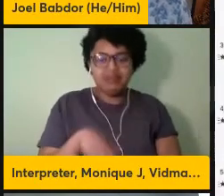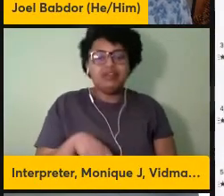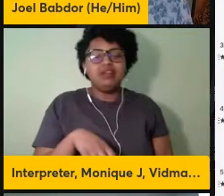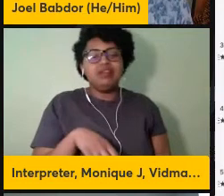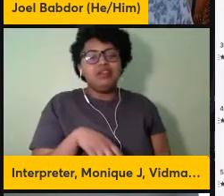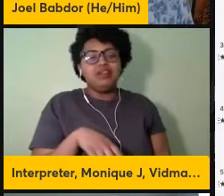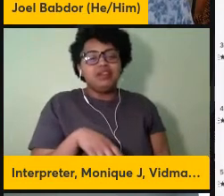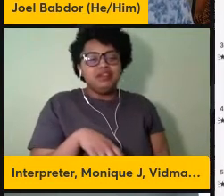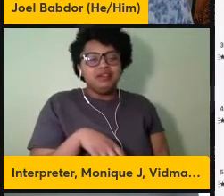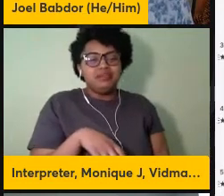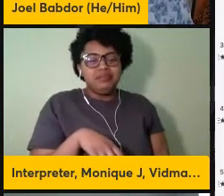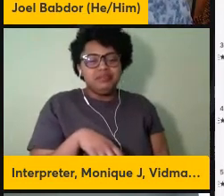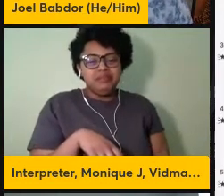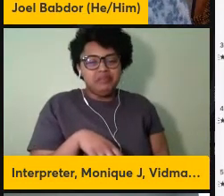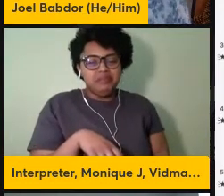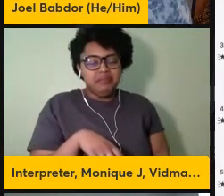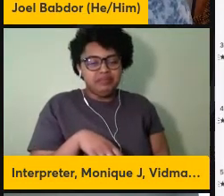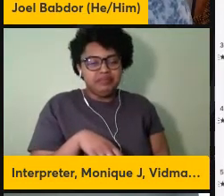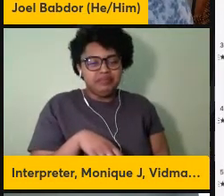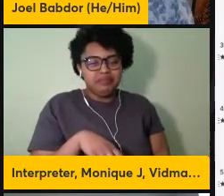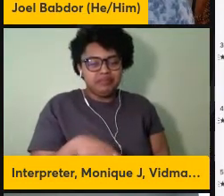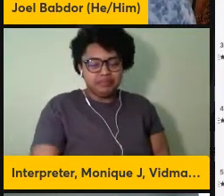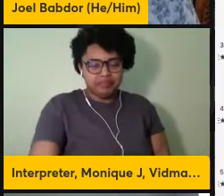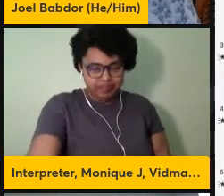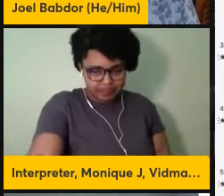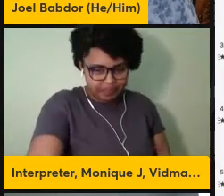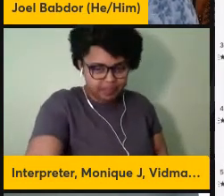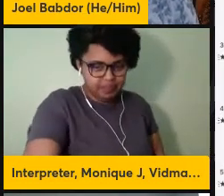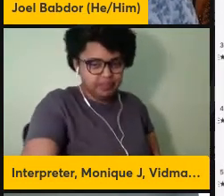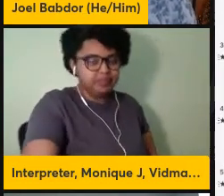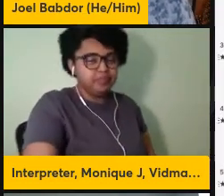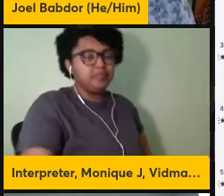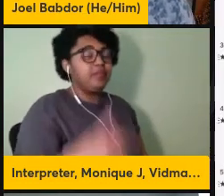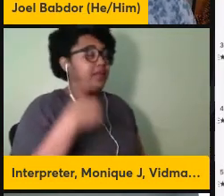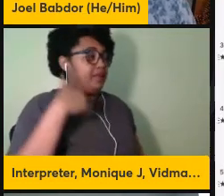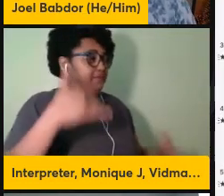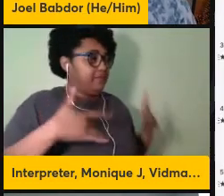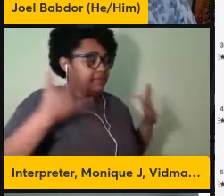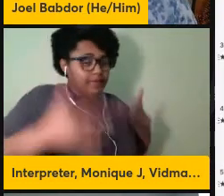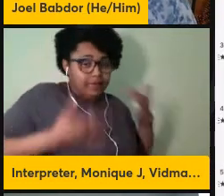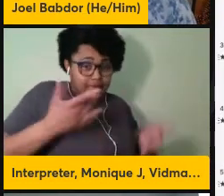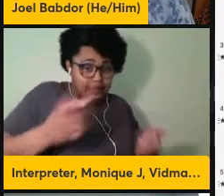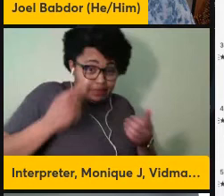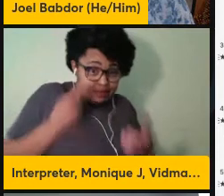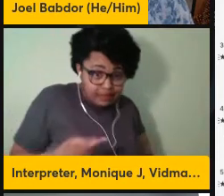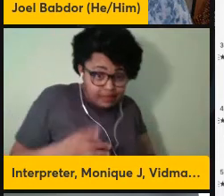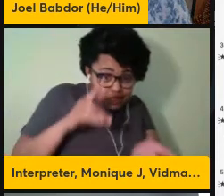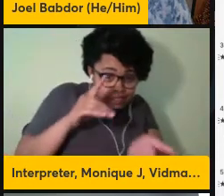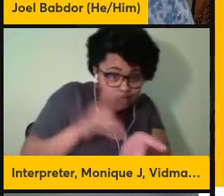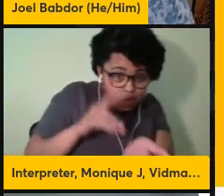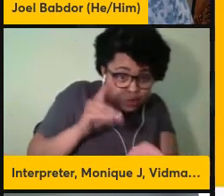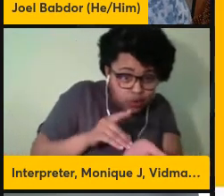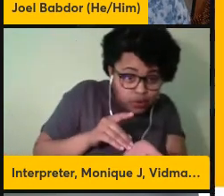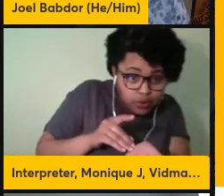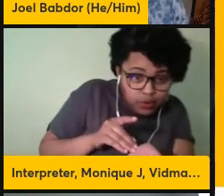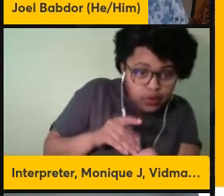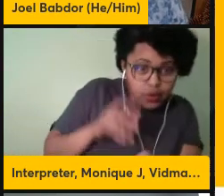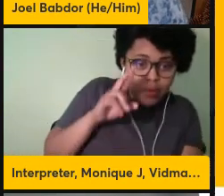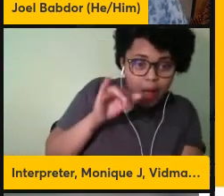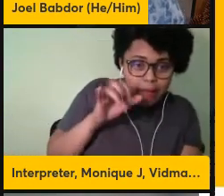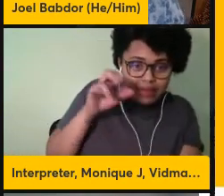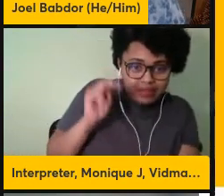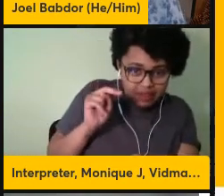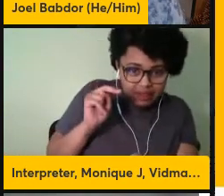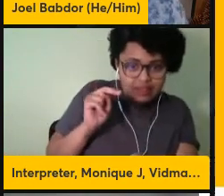Robinson. That I'm also excited to have here. Dr. Makeda Robinson is from Long Beach,